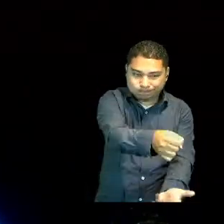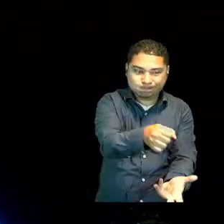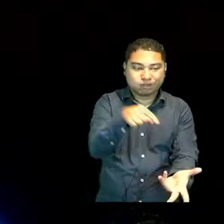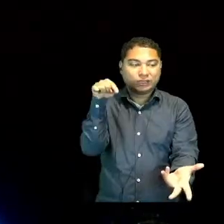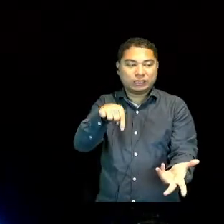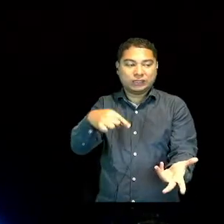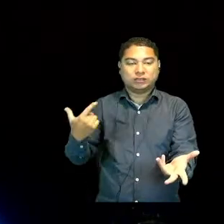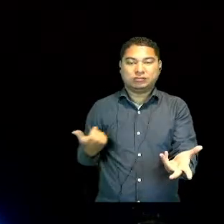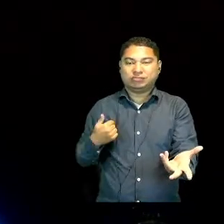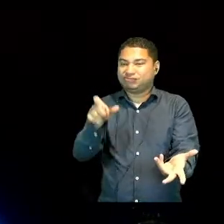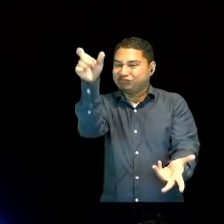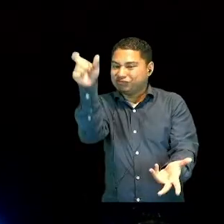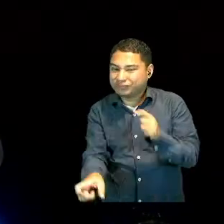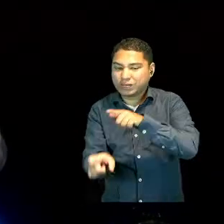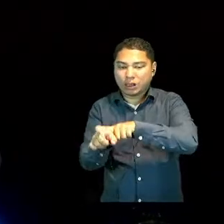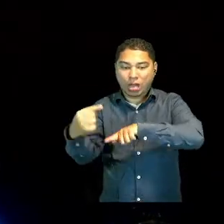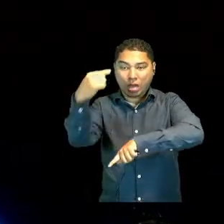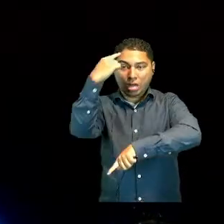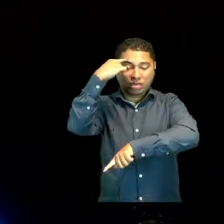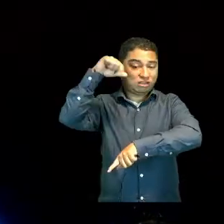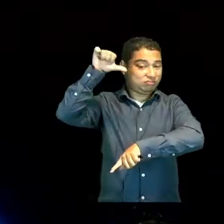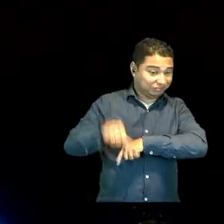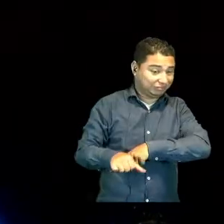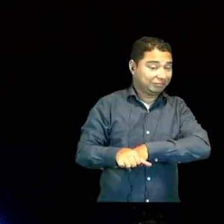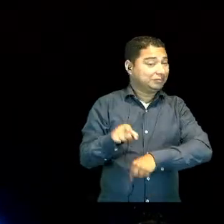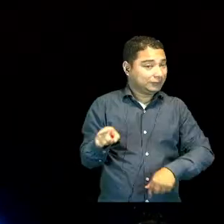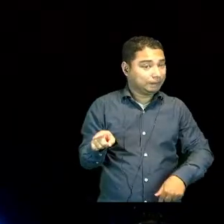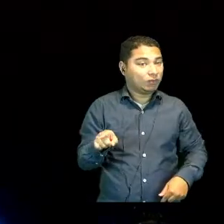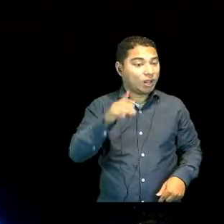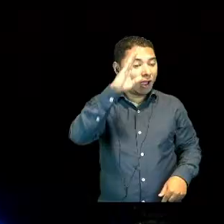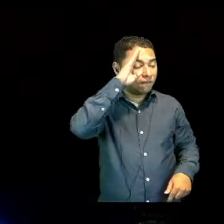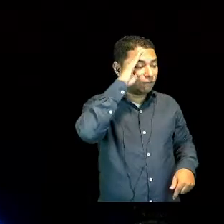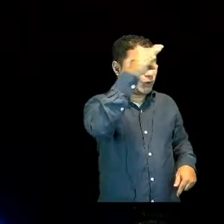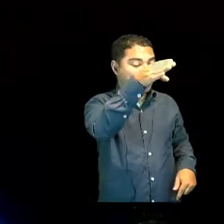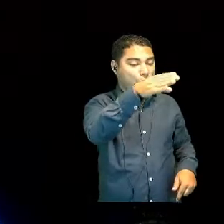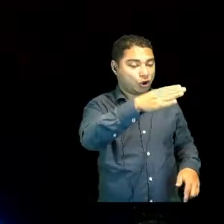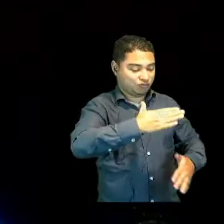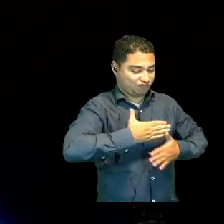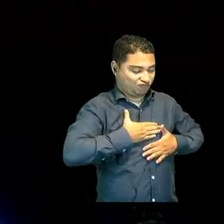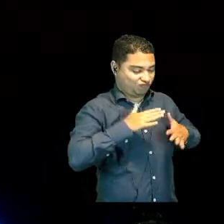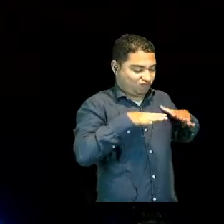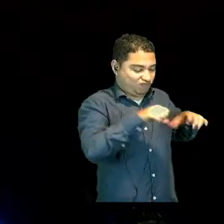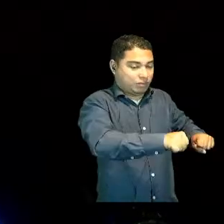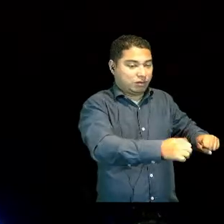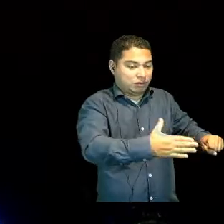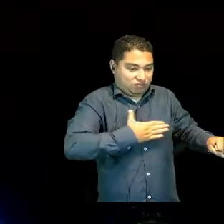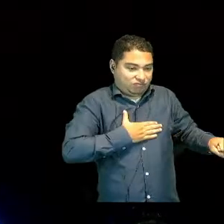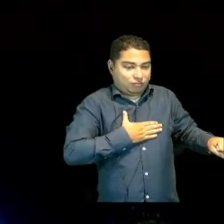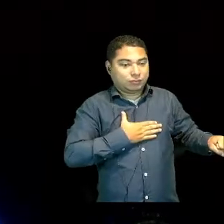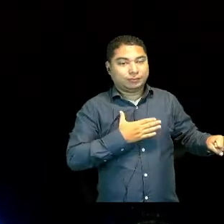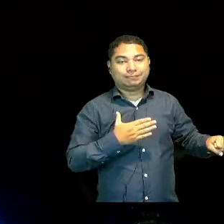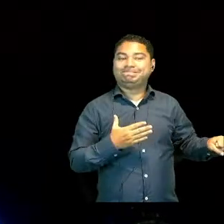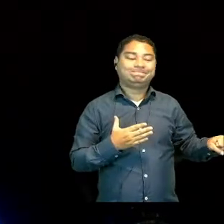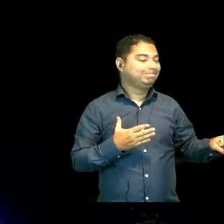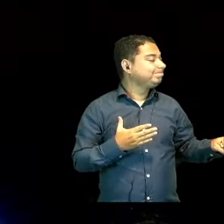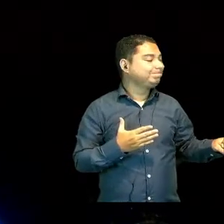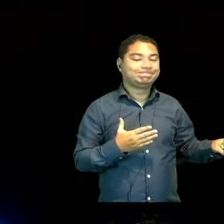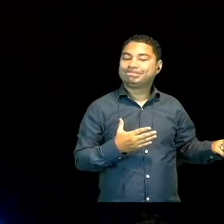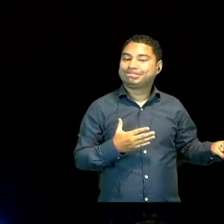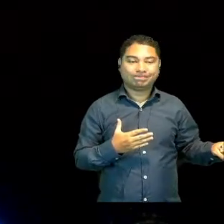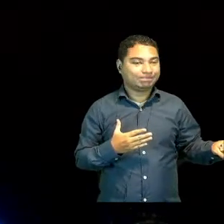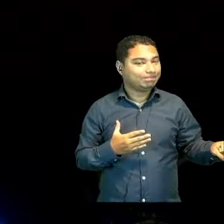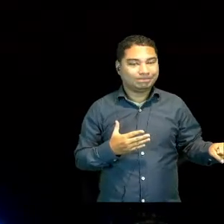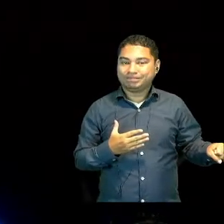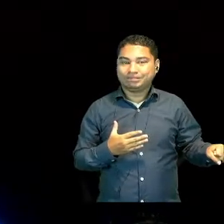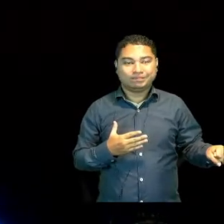think that the future belongs to them. But they are absolutely wrong. They are